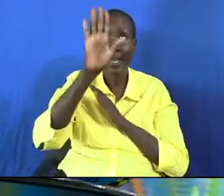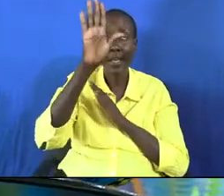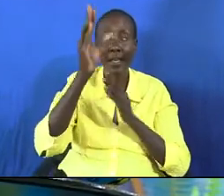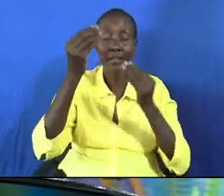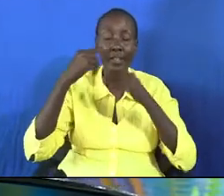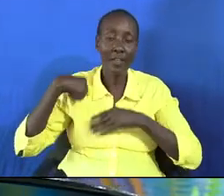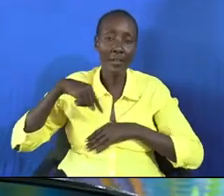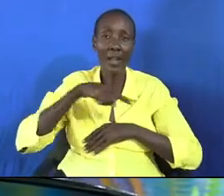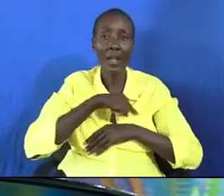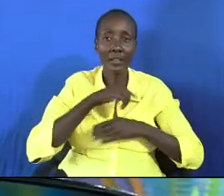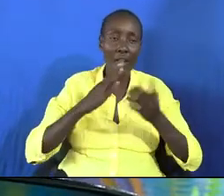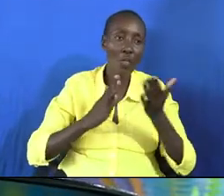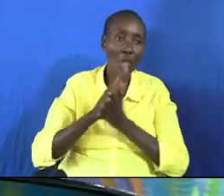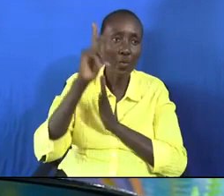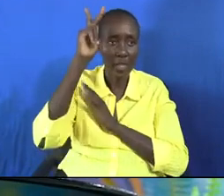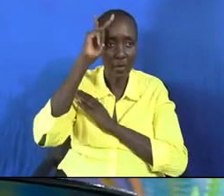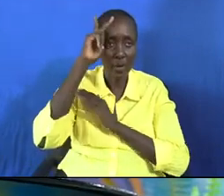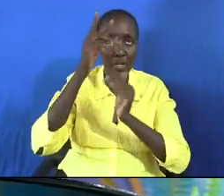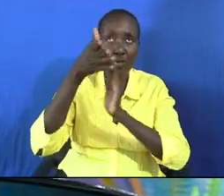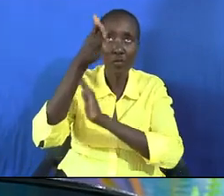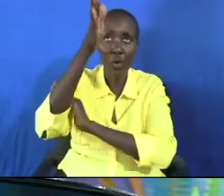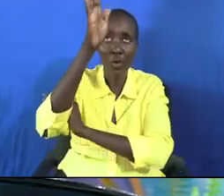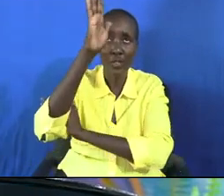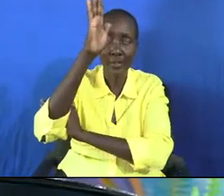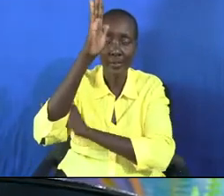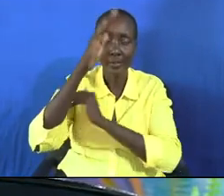given through the knowledge of God.